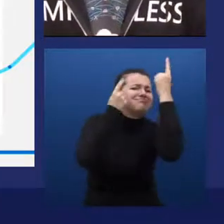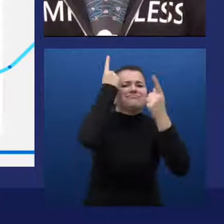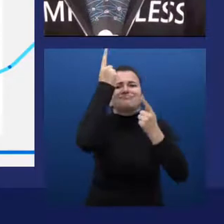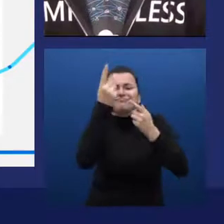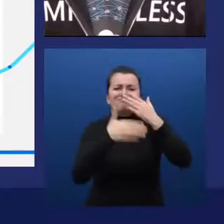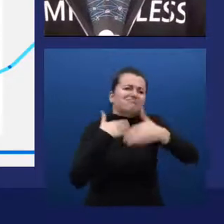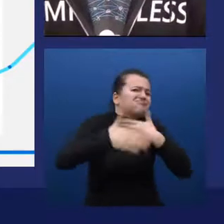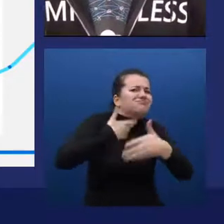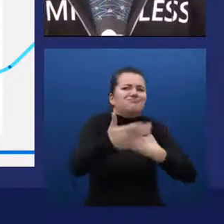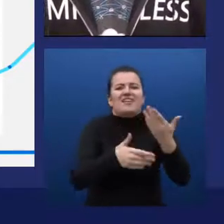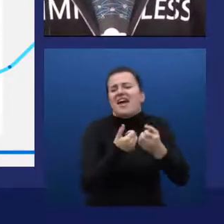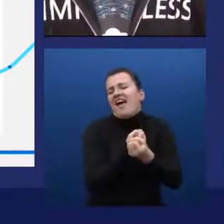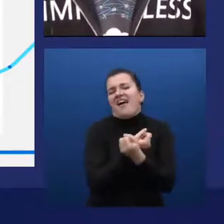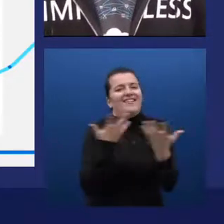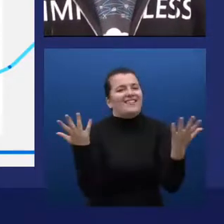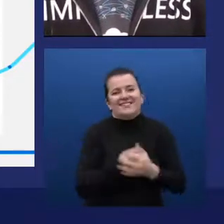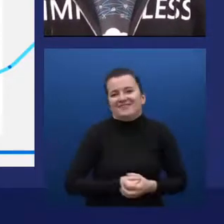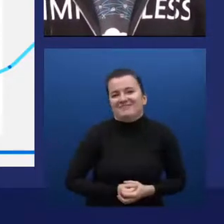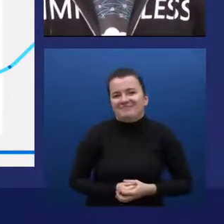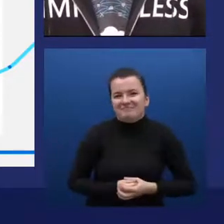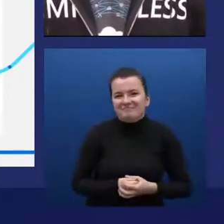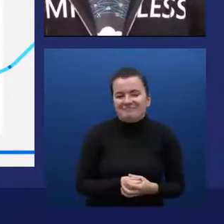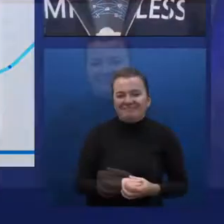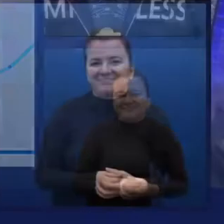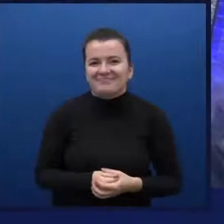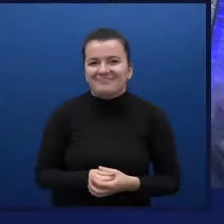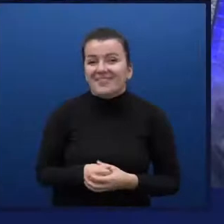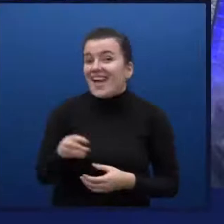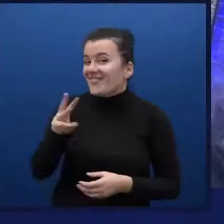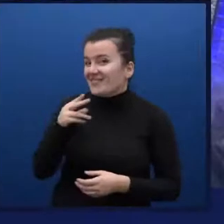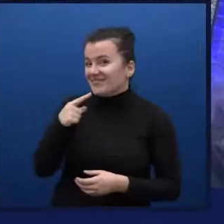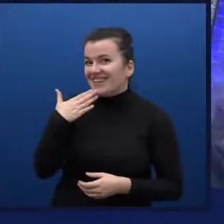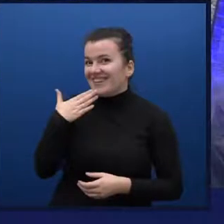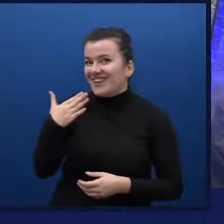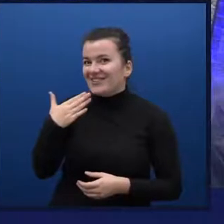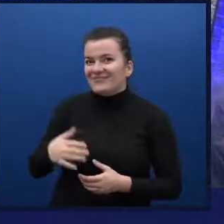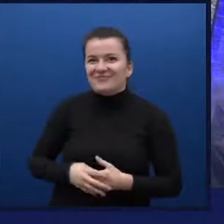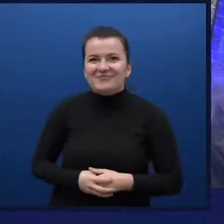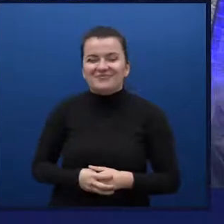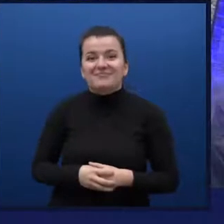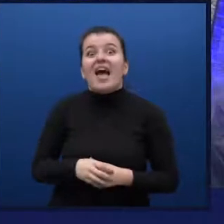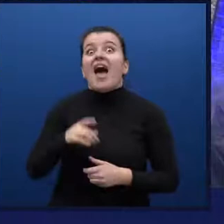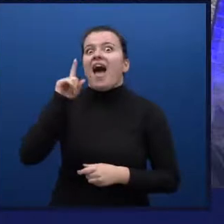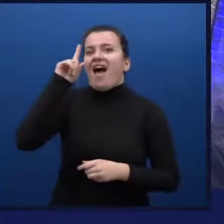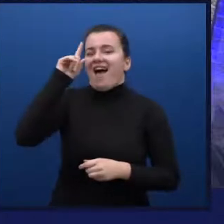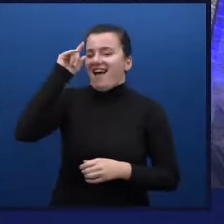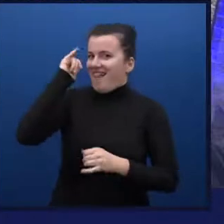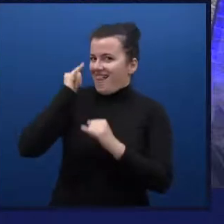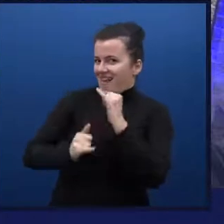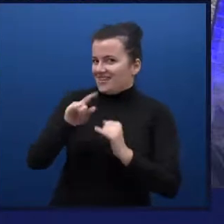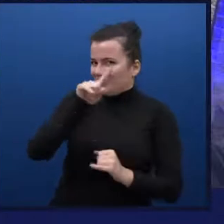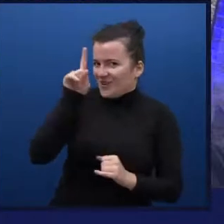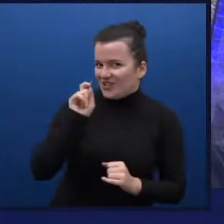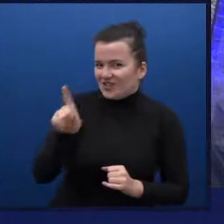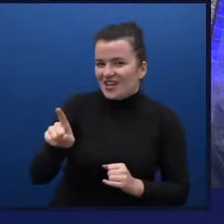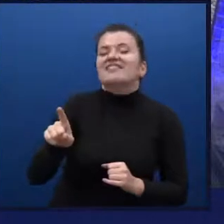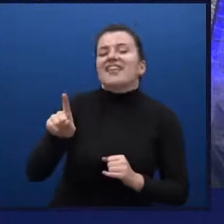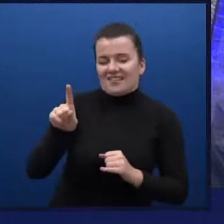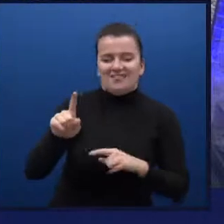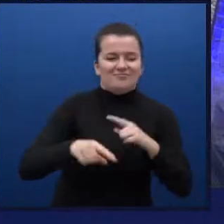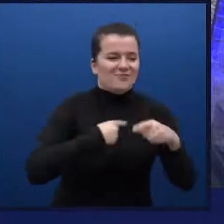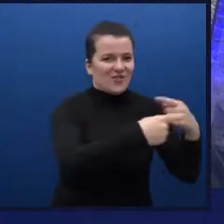achieve. Thanks. I do have one last question, and and then we'll move on.